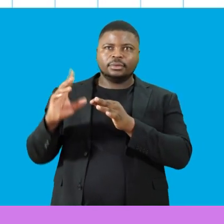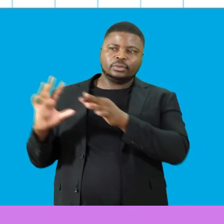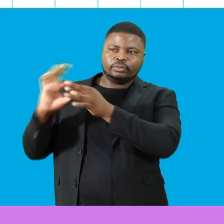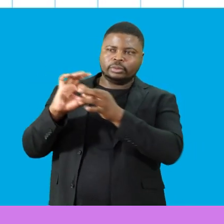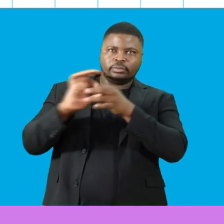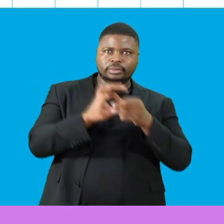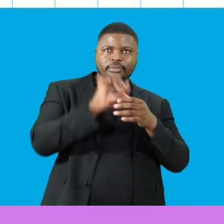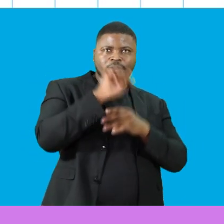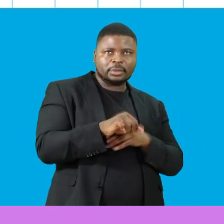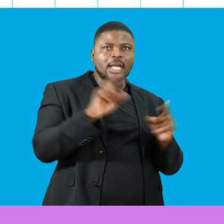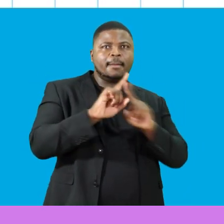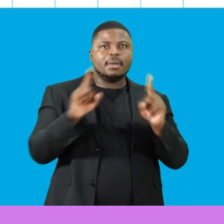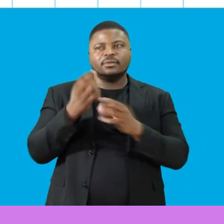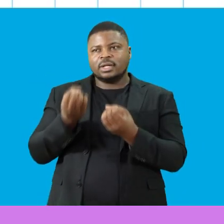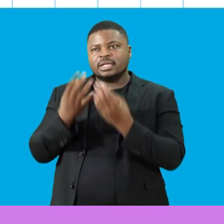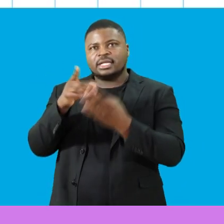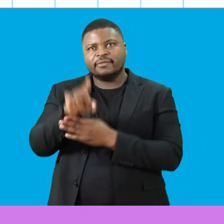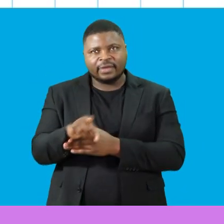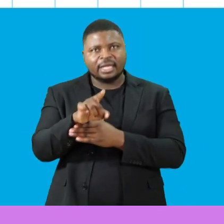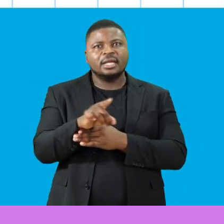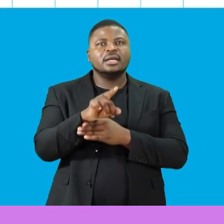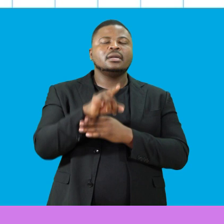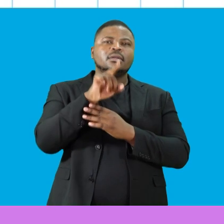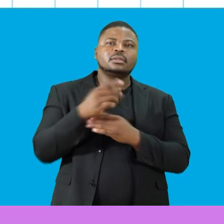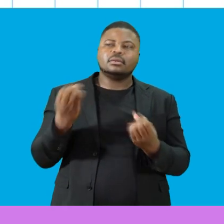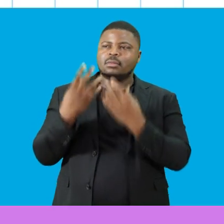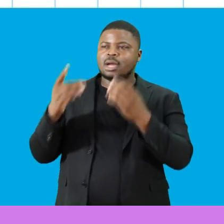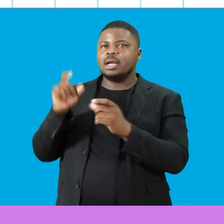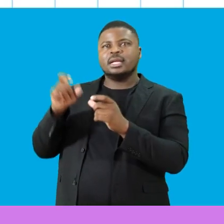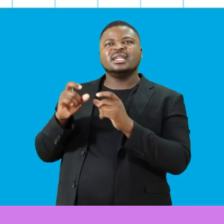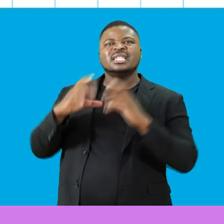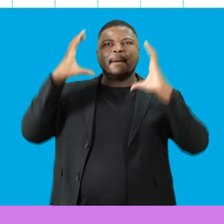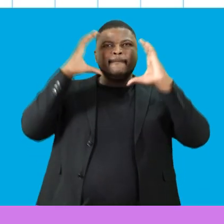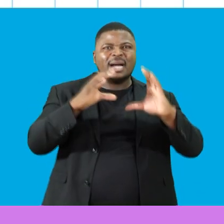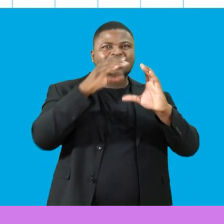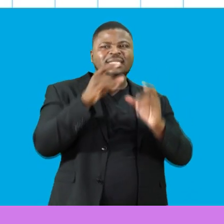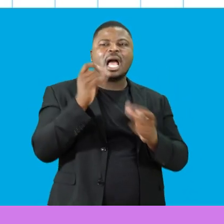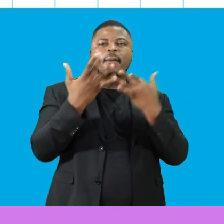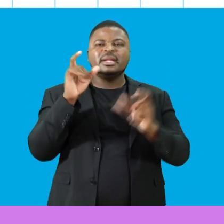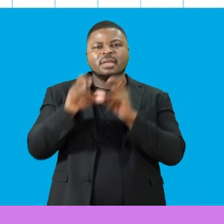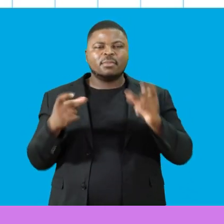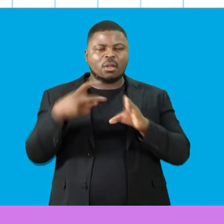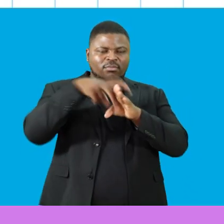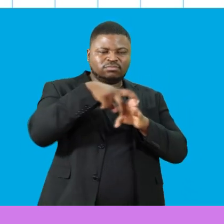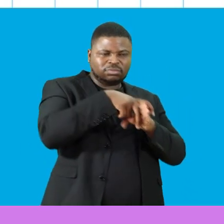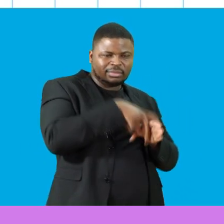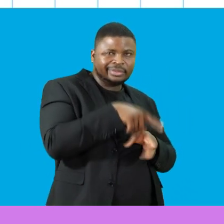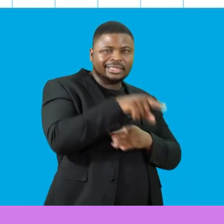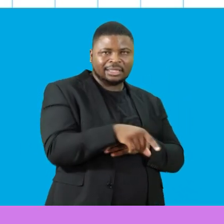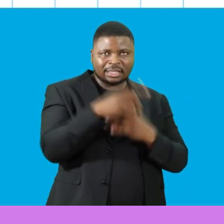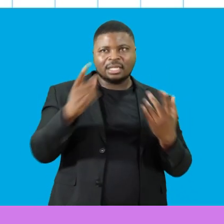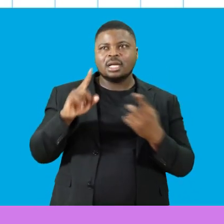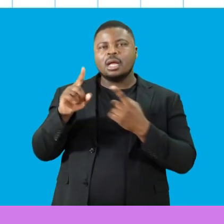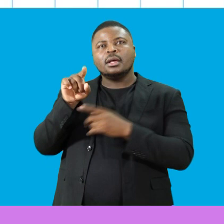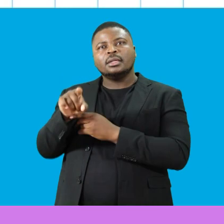points. So we are given there a graph with the bus trips and the number of people in the buses. Then we are given points and those dotted lines or